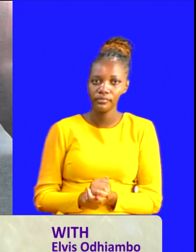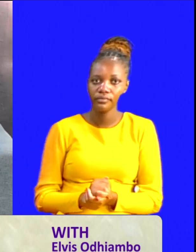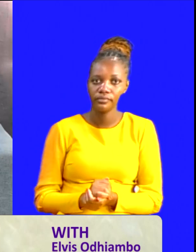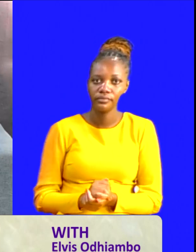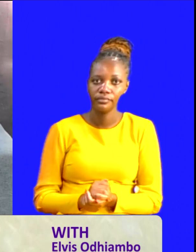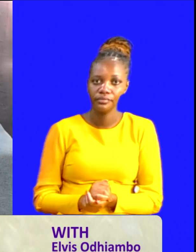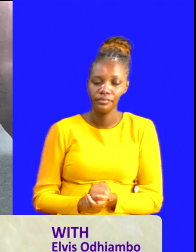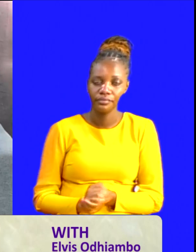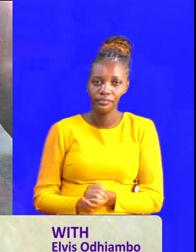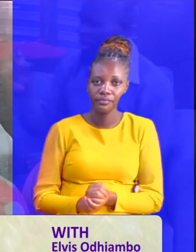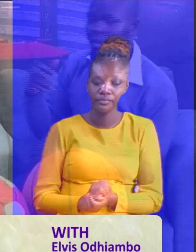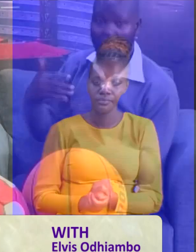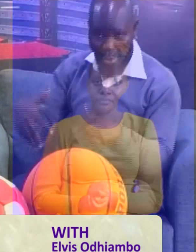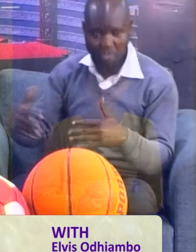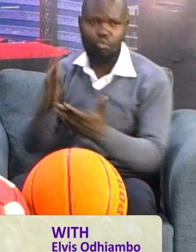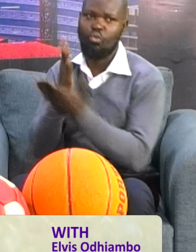Right.